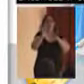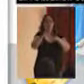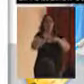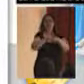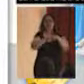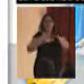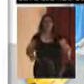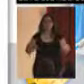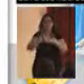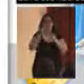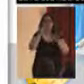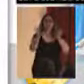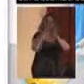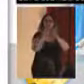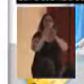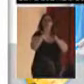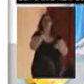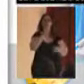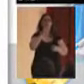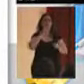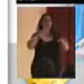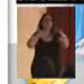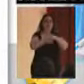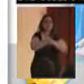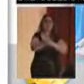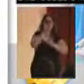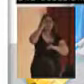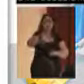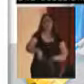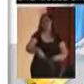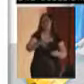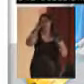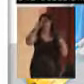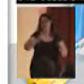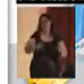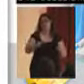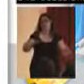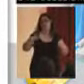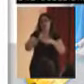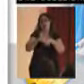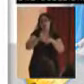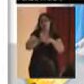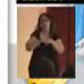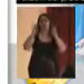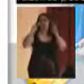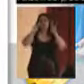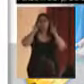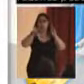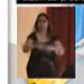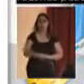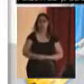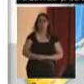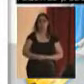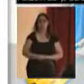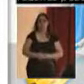patterns, certain characteristics related to the interaction, accessibility, and, of course, the pedagogical aspects